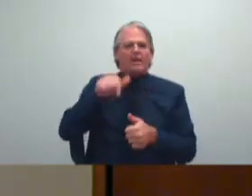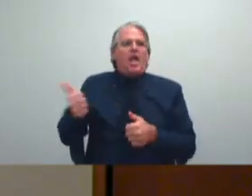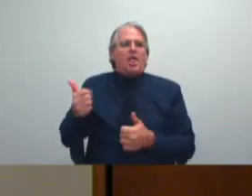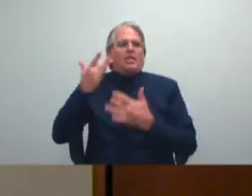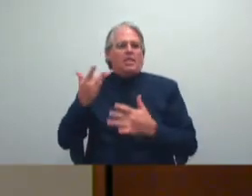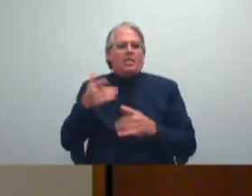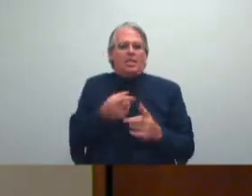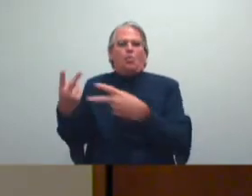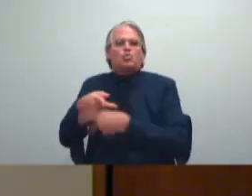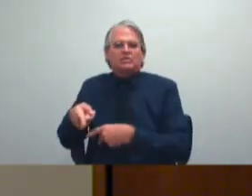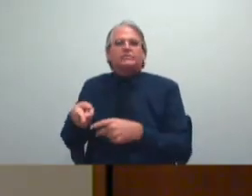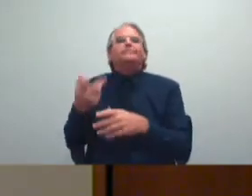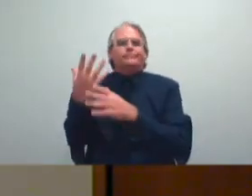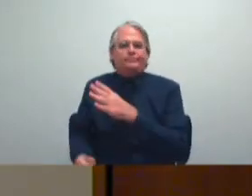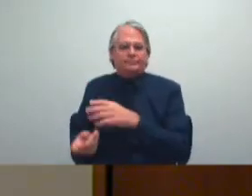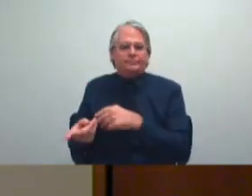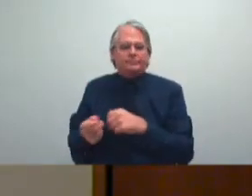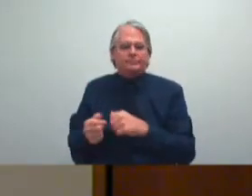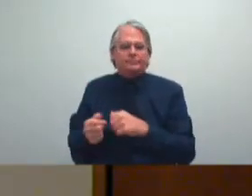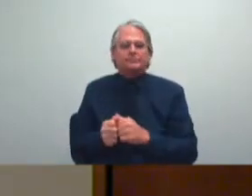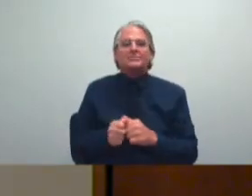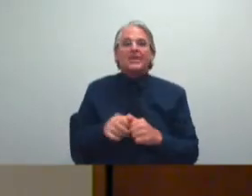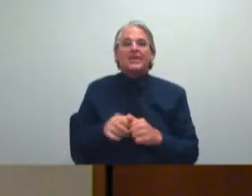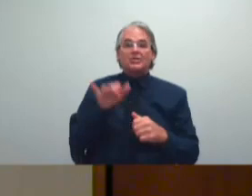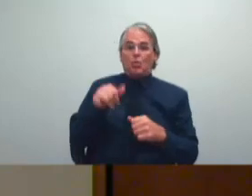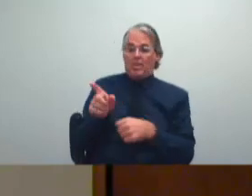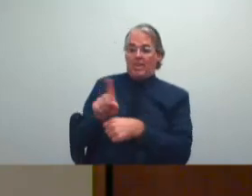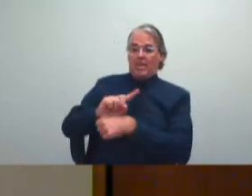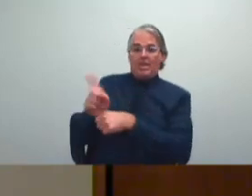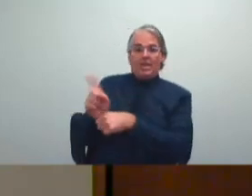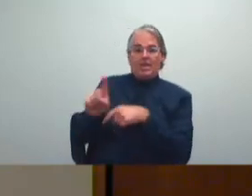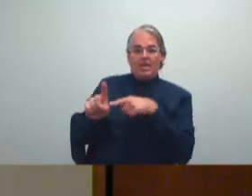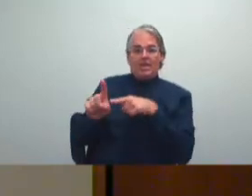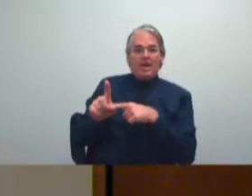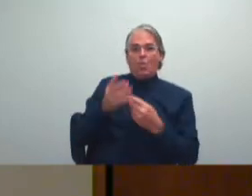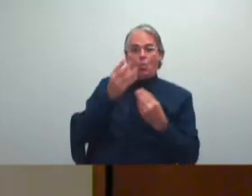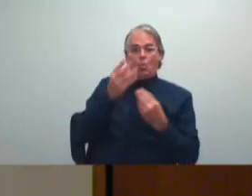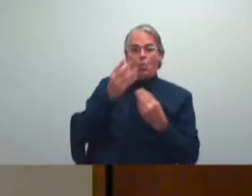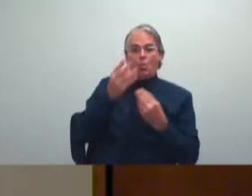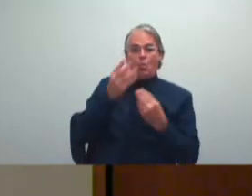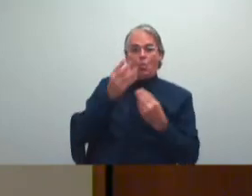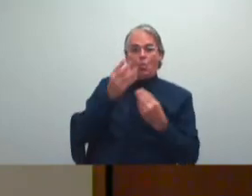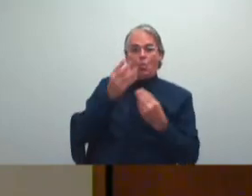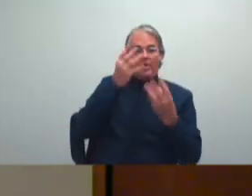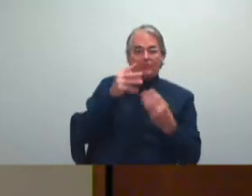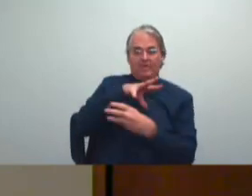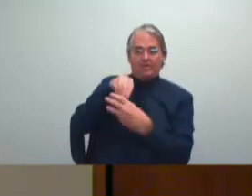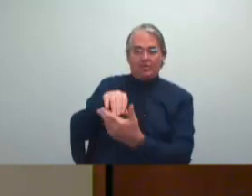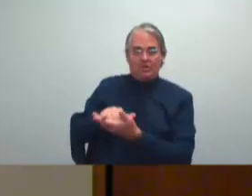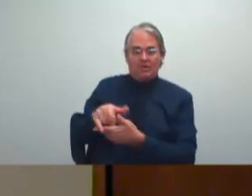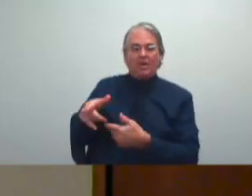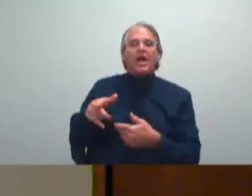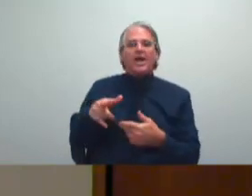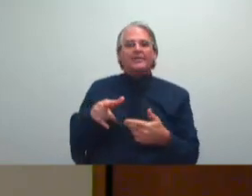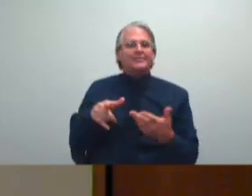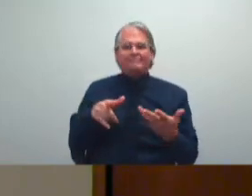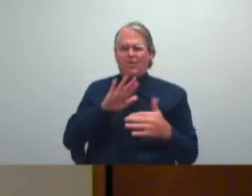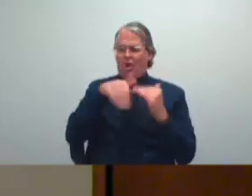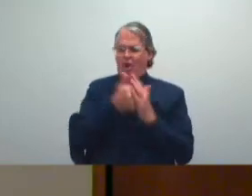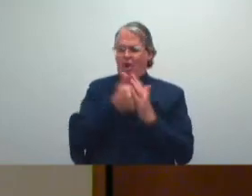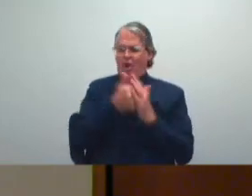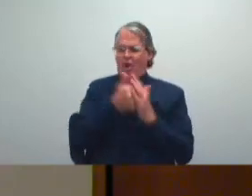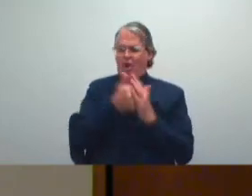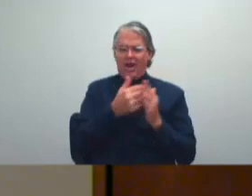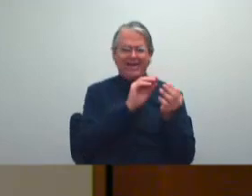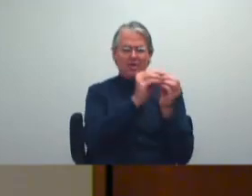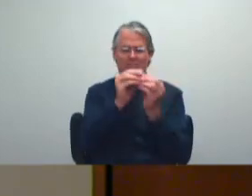into this meter really help us do is take all of those data, and often big data, and consolidate it into something that I